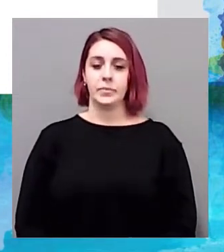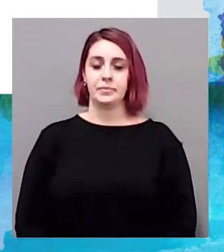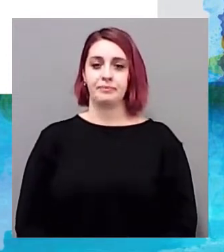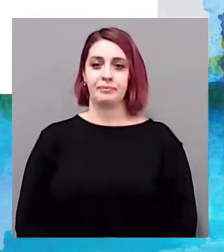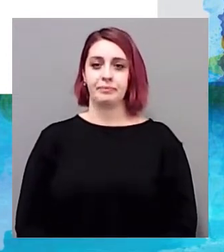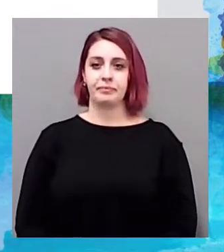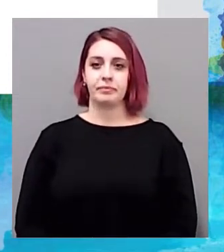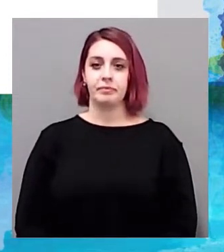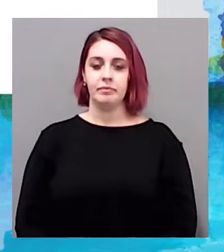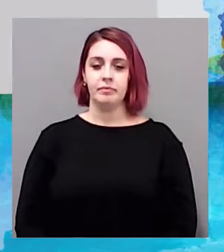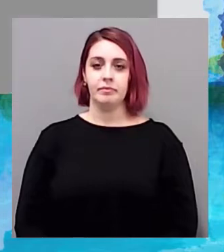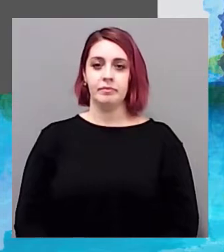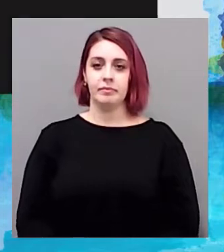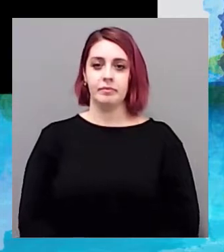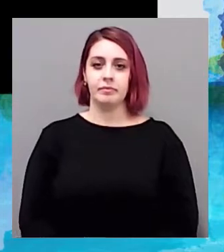visit.